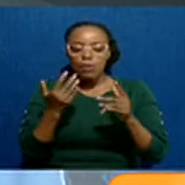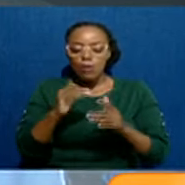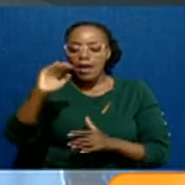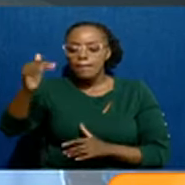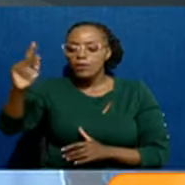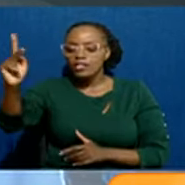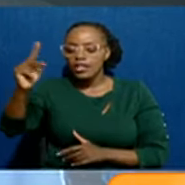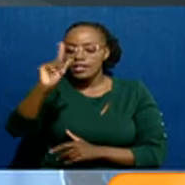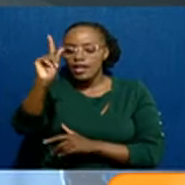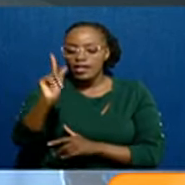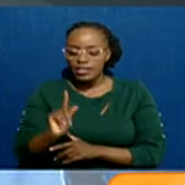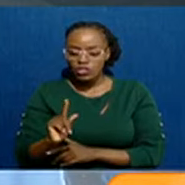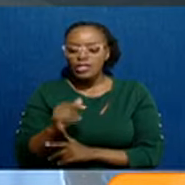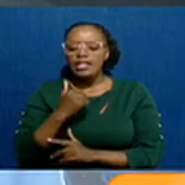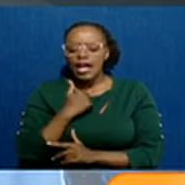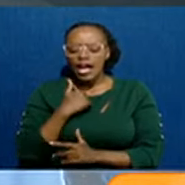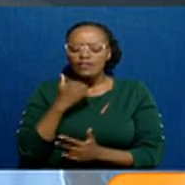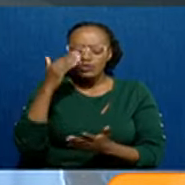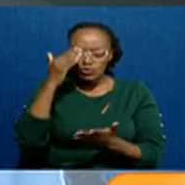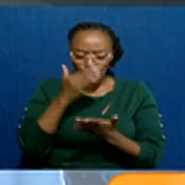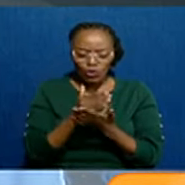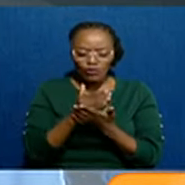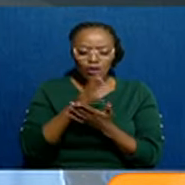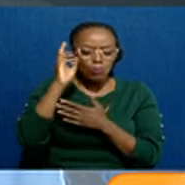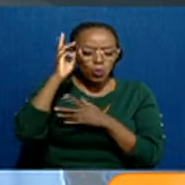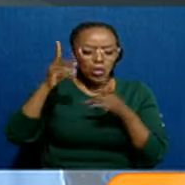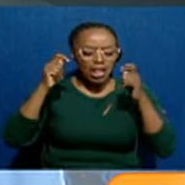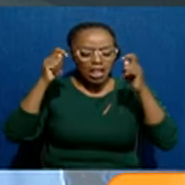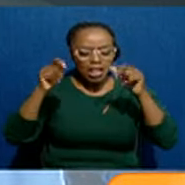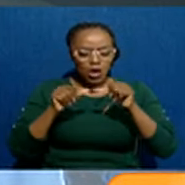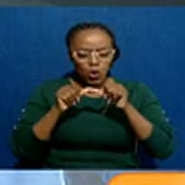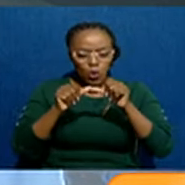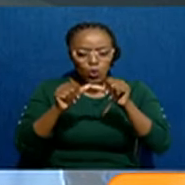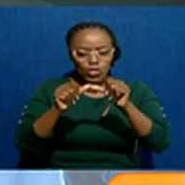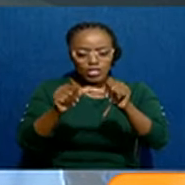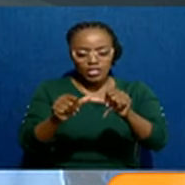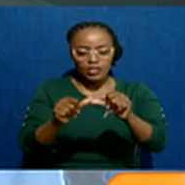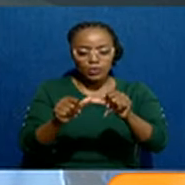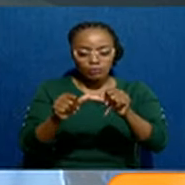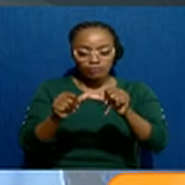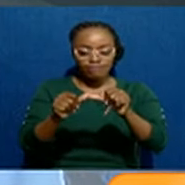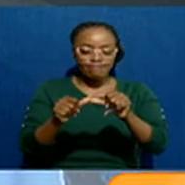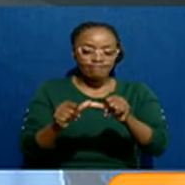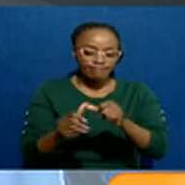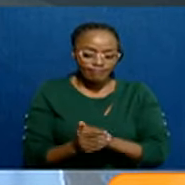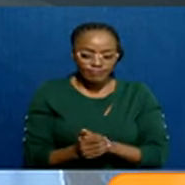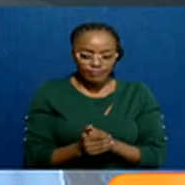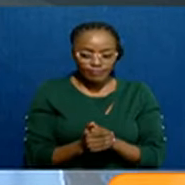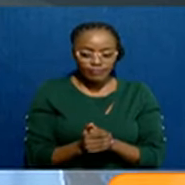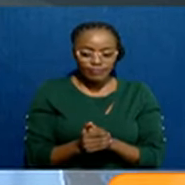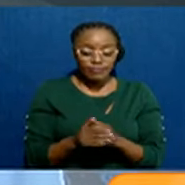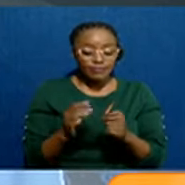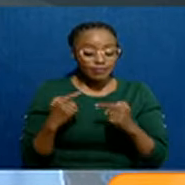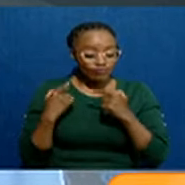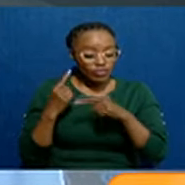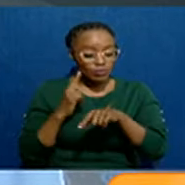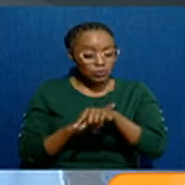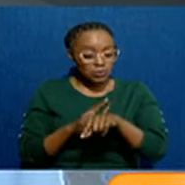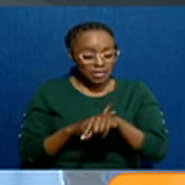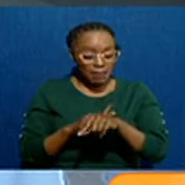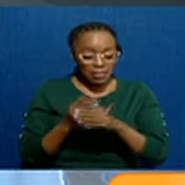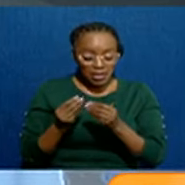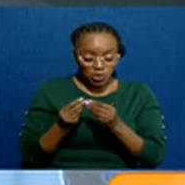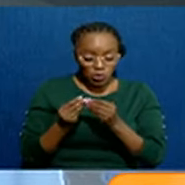Kenya region vowed to down their tools and extend the ongoing industrial action until their demands